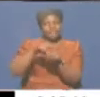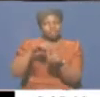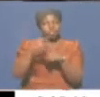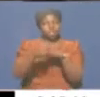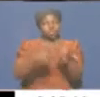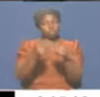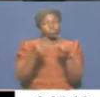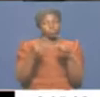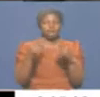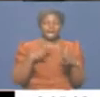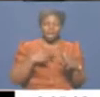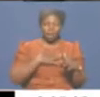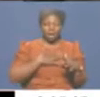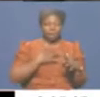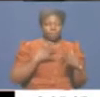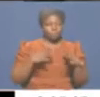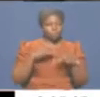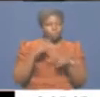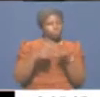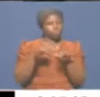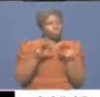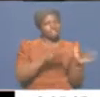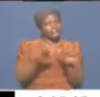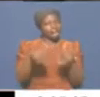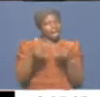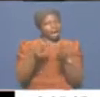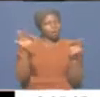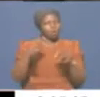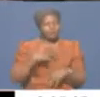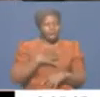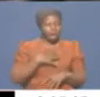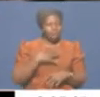shall our children cry and our wives cry?